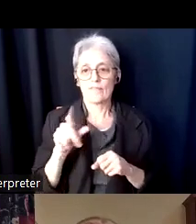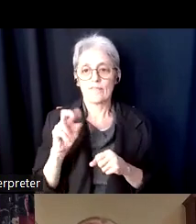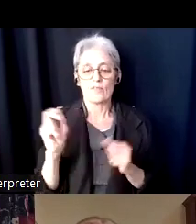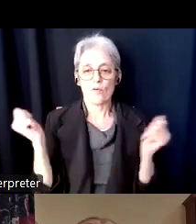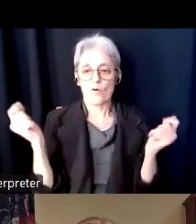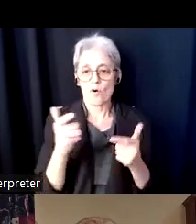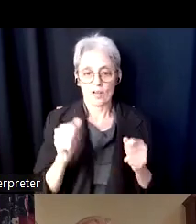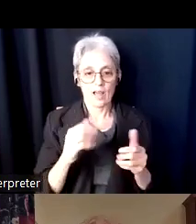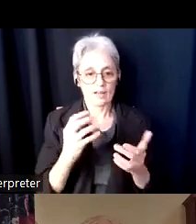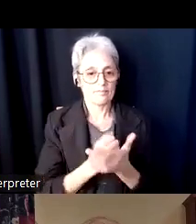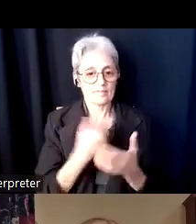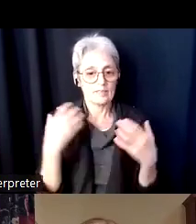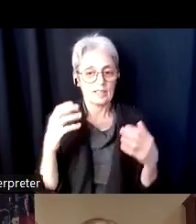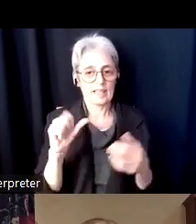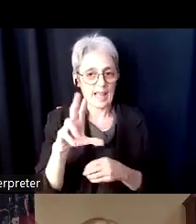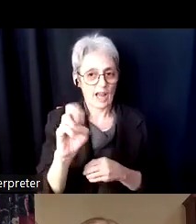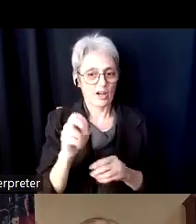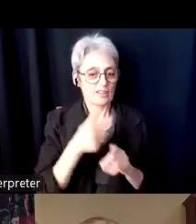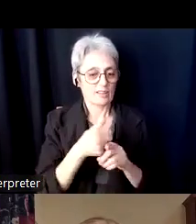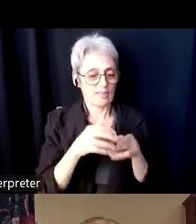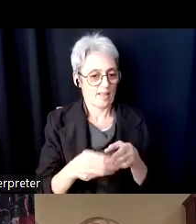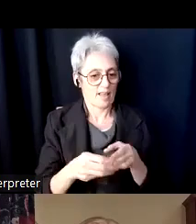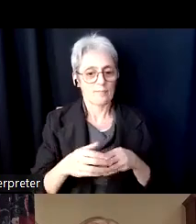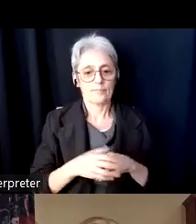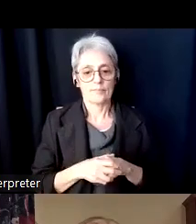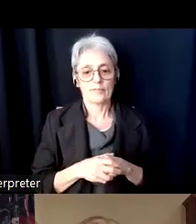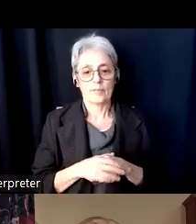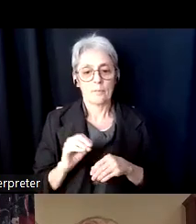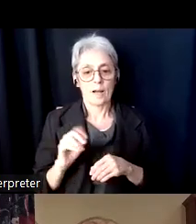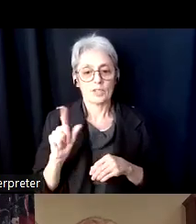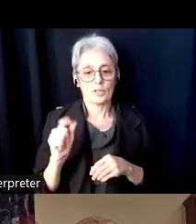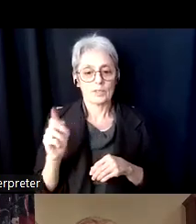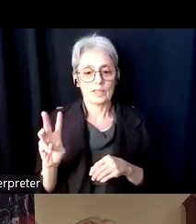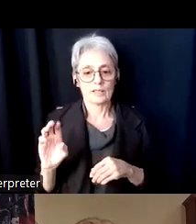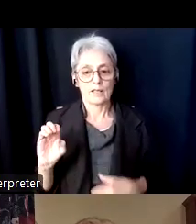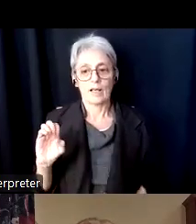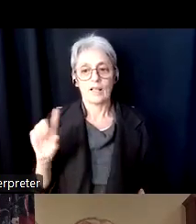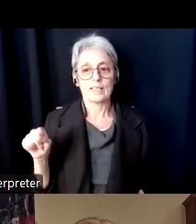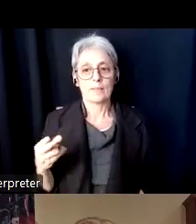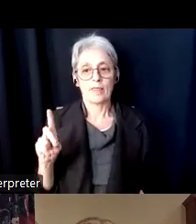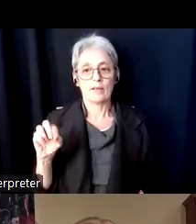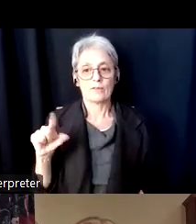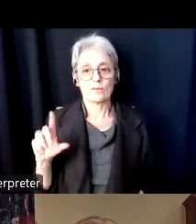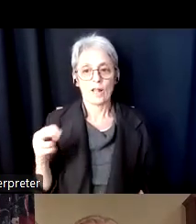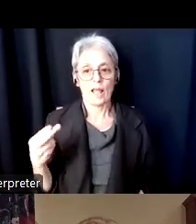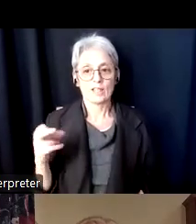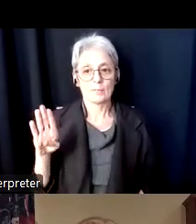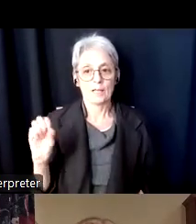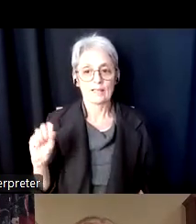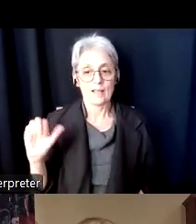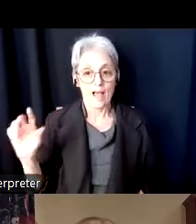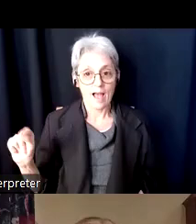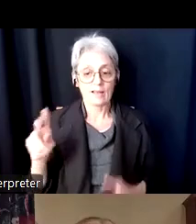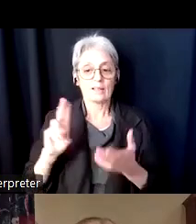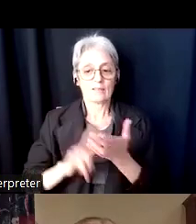by 2026. And just this month, the Elizabeth Dole HCBS Act was signed into law, which also has some really